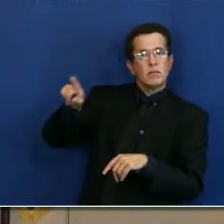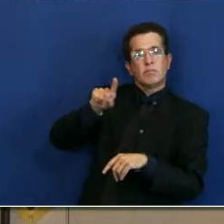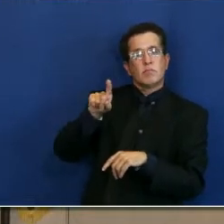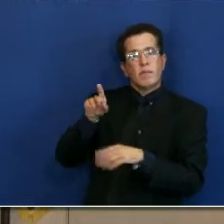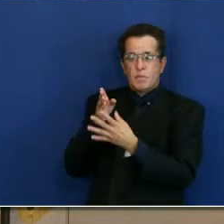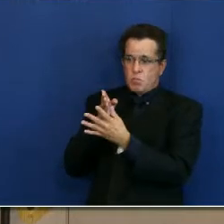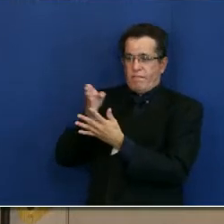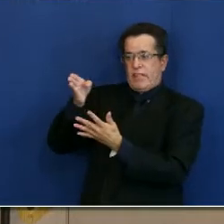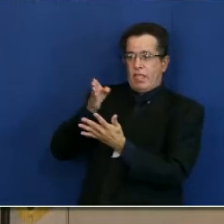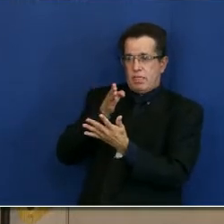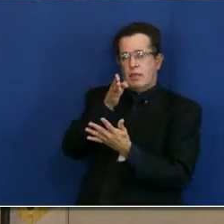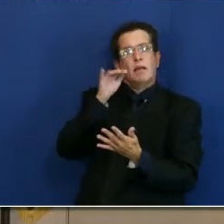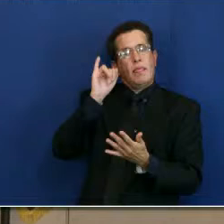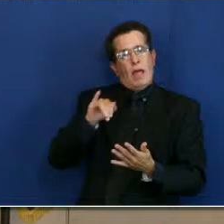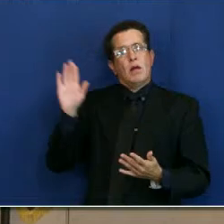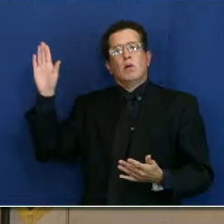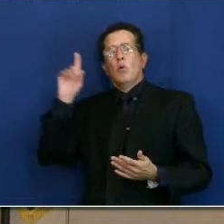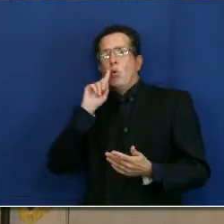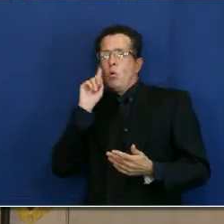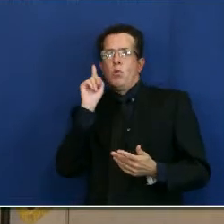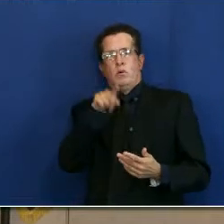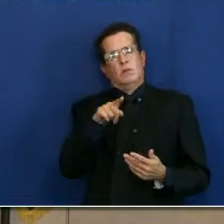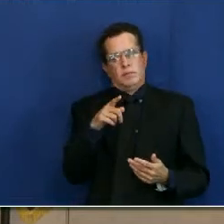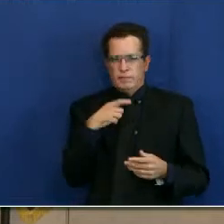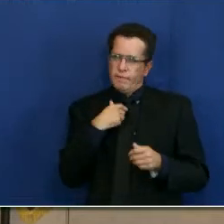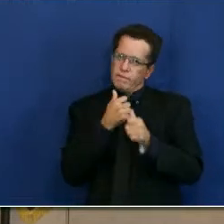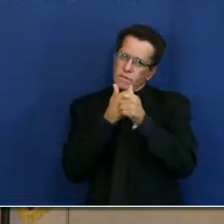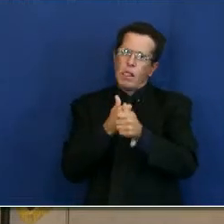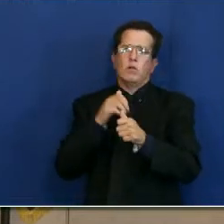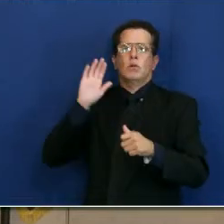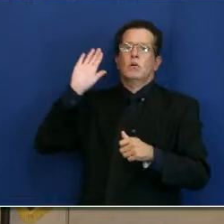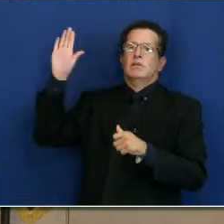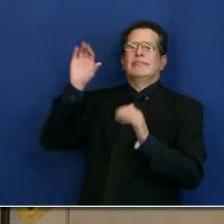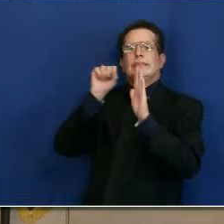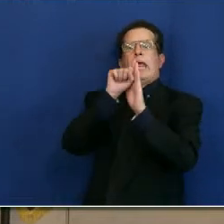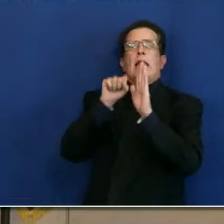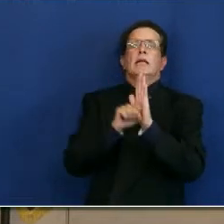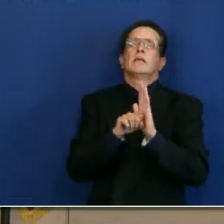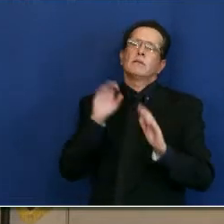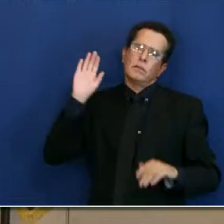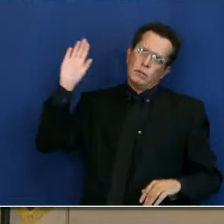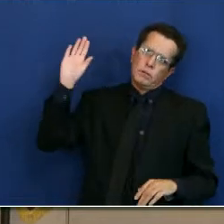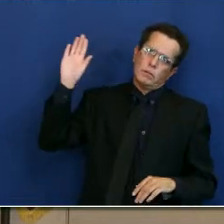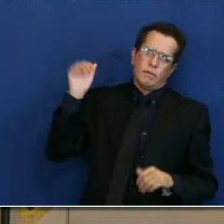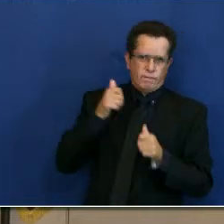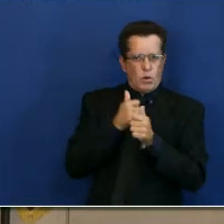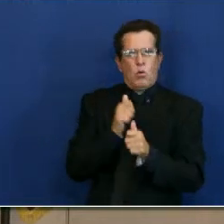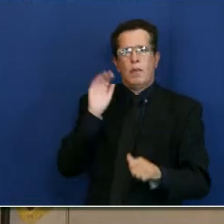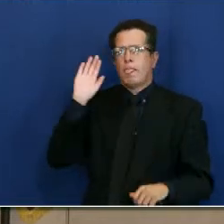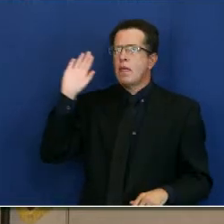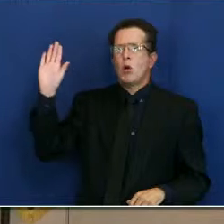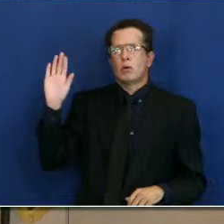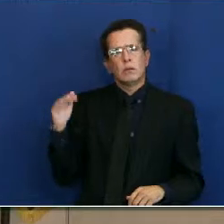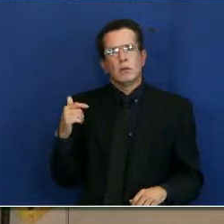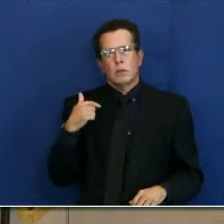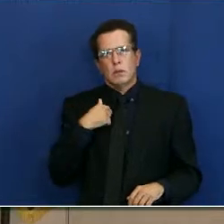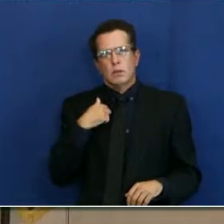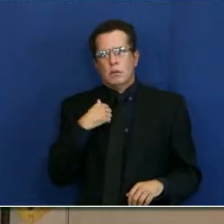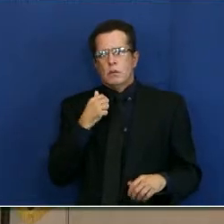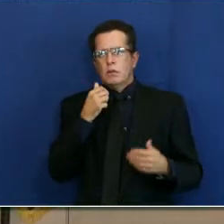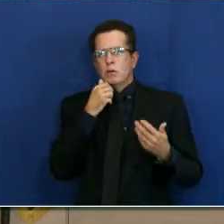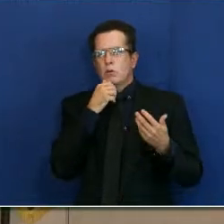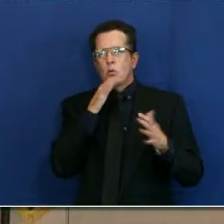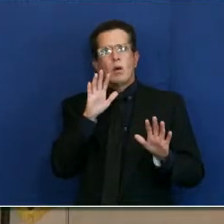sectors, that guidance will and must come from the state. And again, we don't want to do